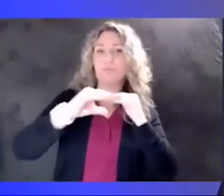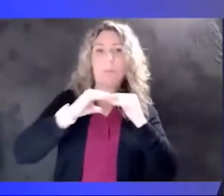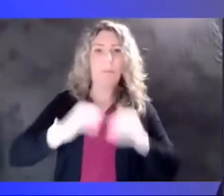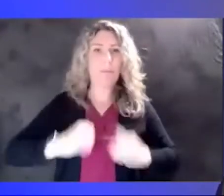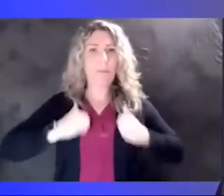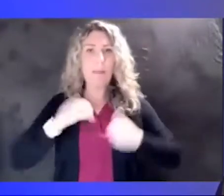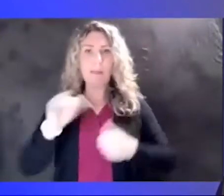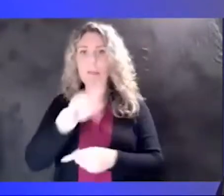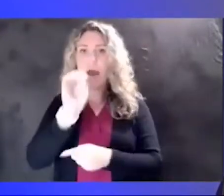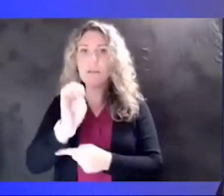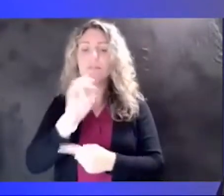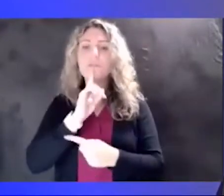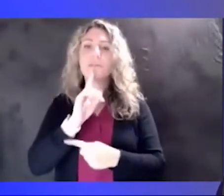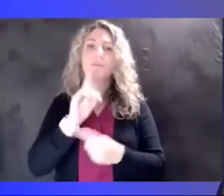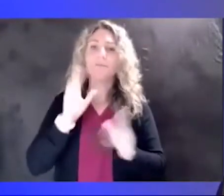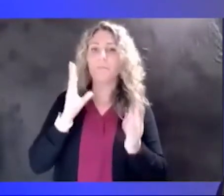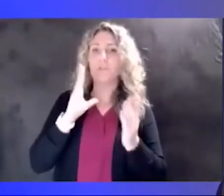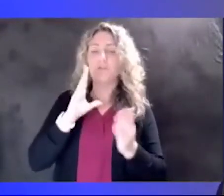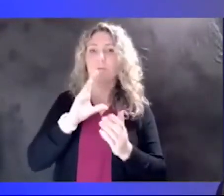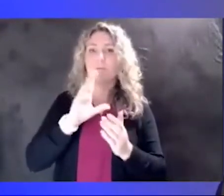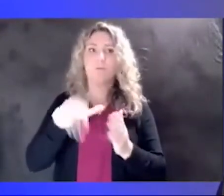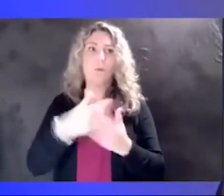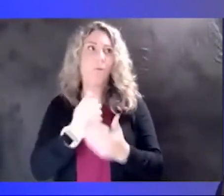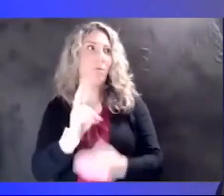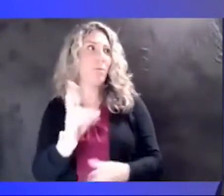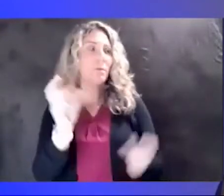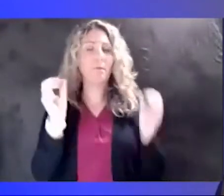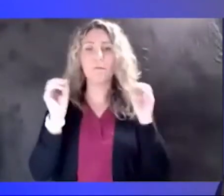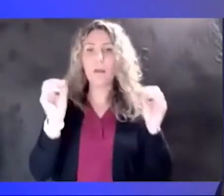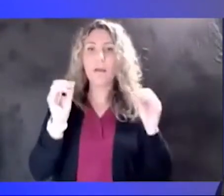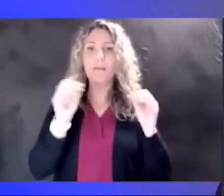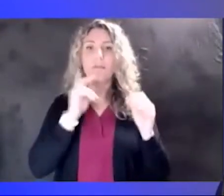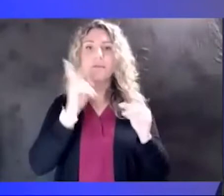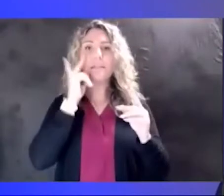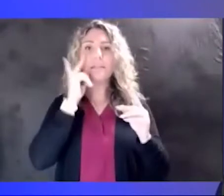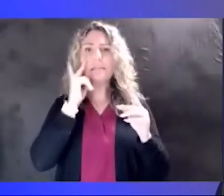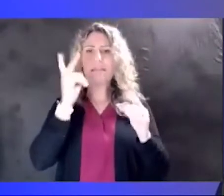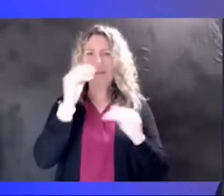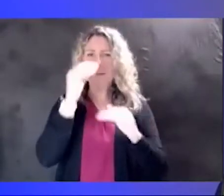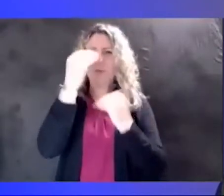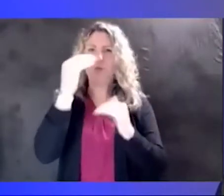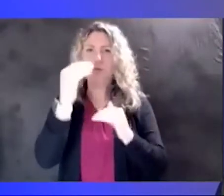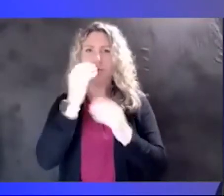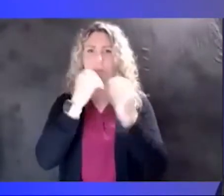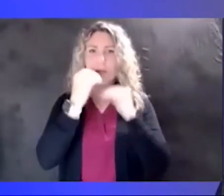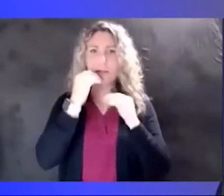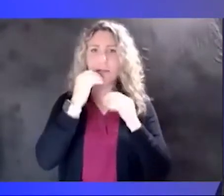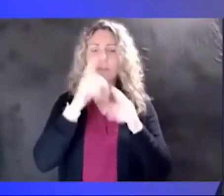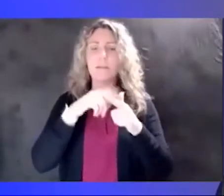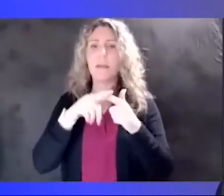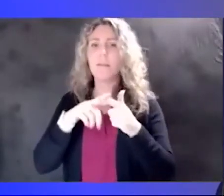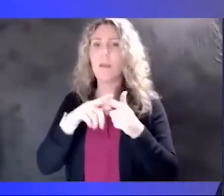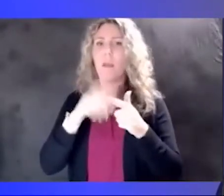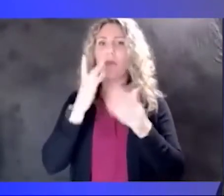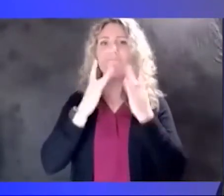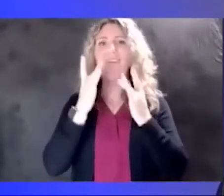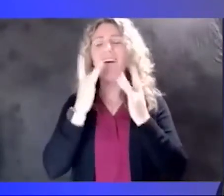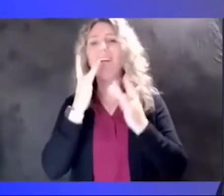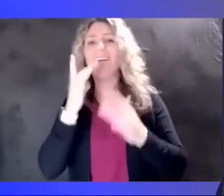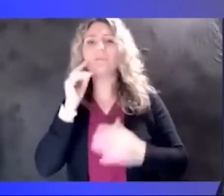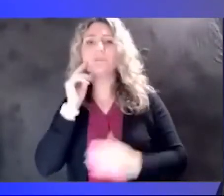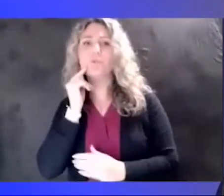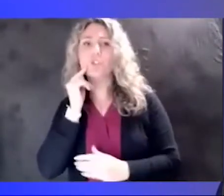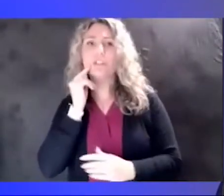versus an all or nothing. I do often see pretty restrictive diets that lead to deprivation, and that deprivation is what